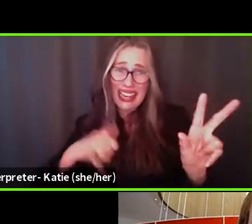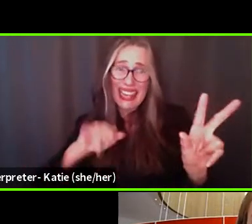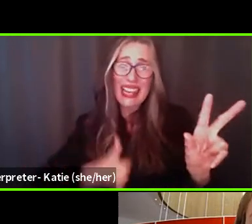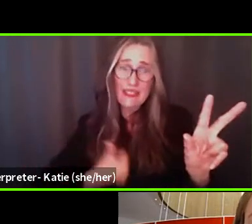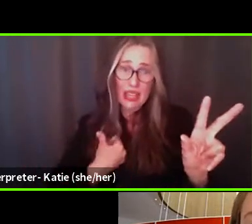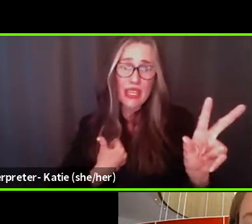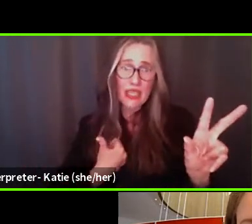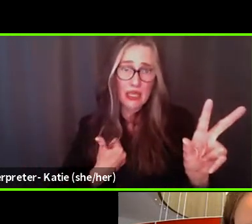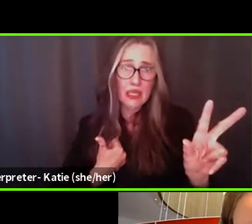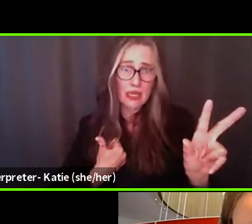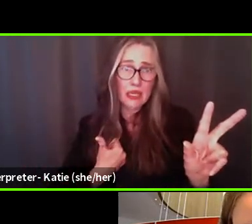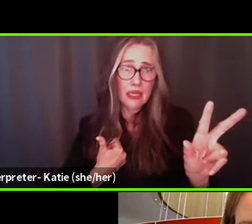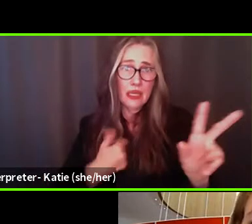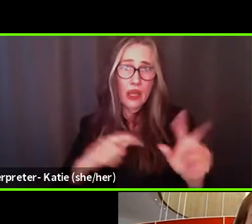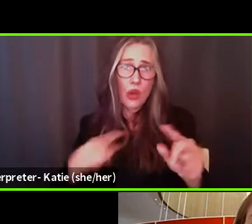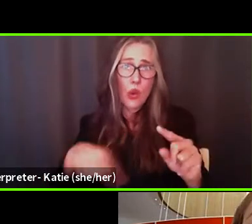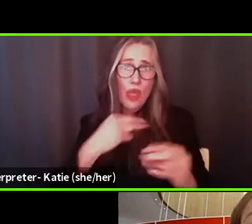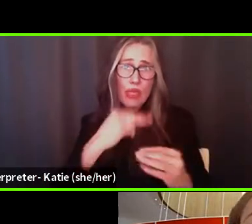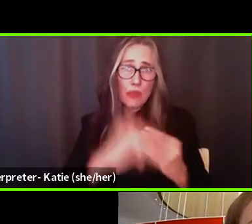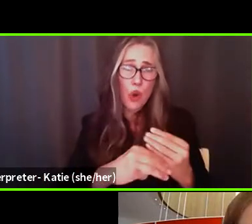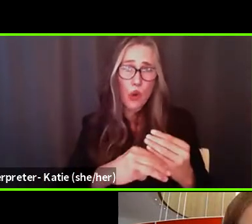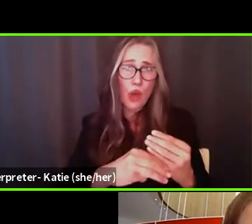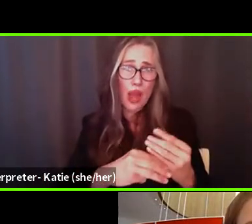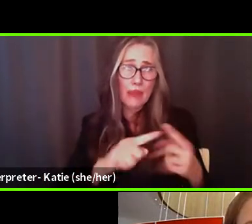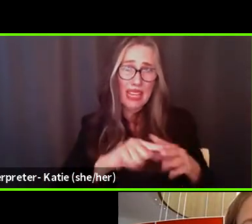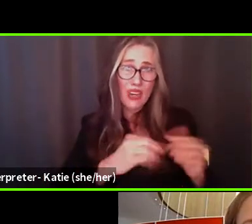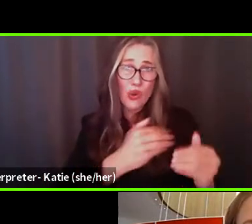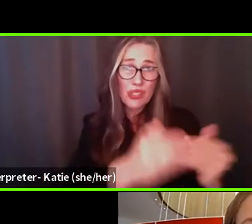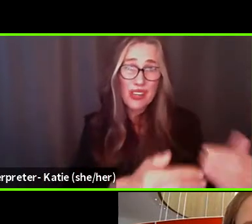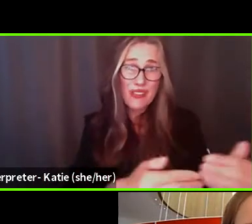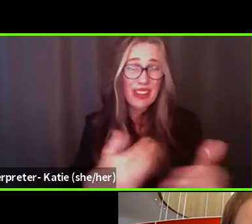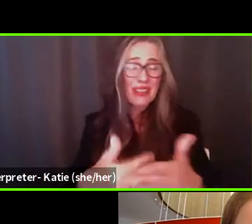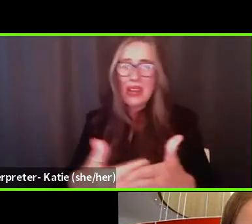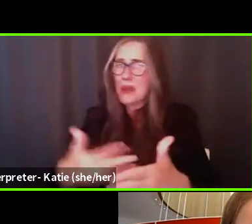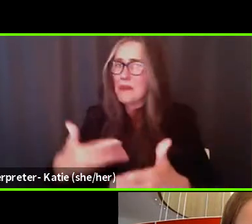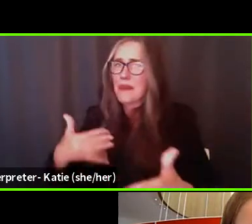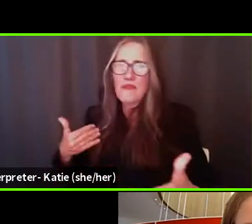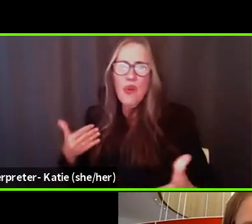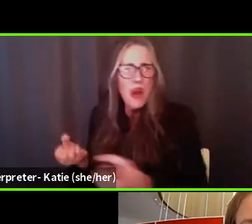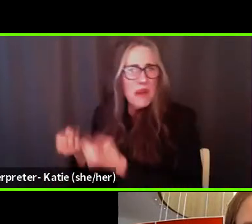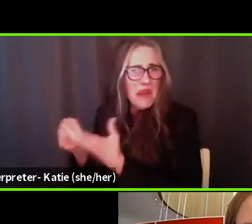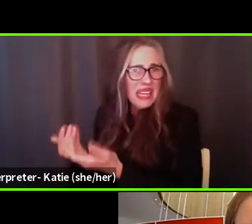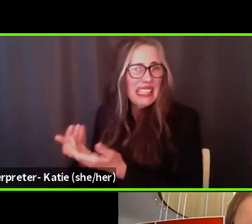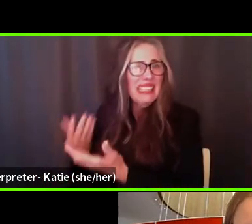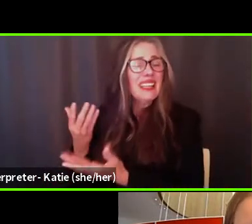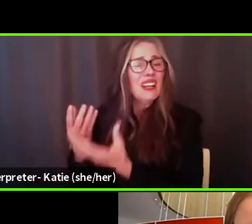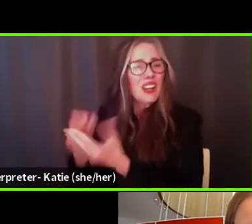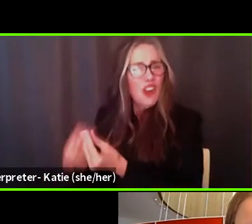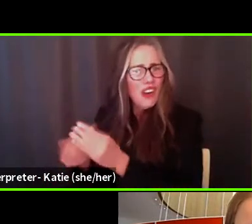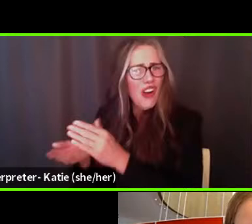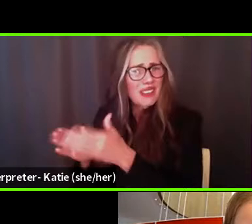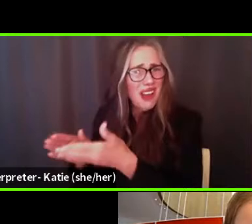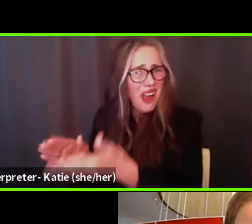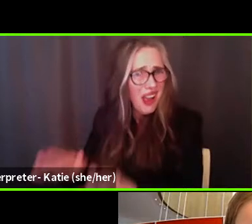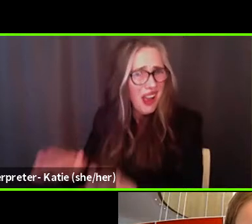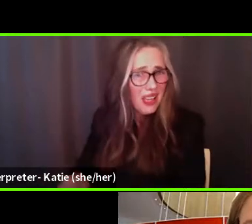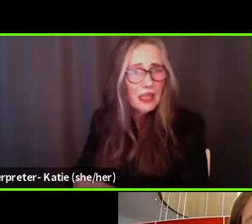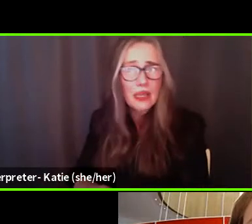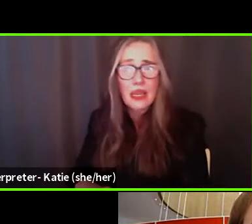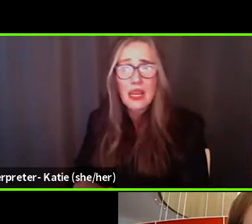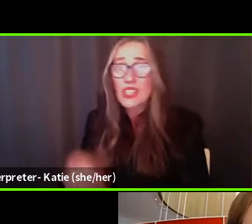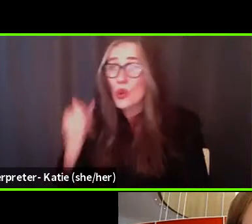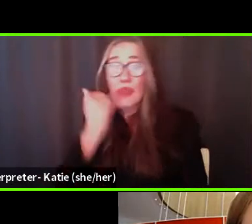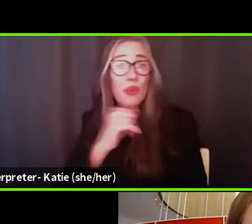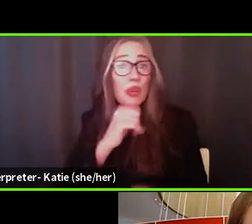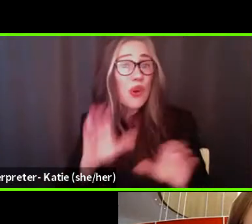program goes into effect so that means that if we don't act quickly these 383 individuals